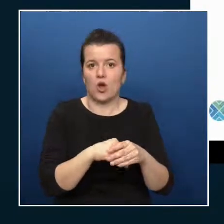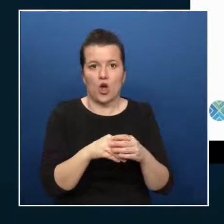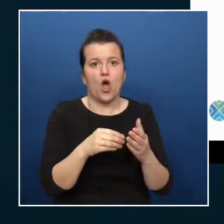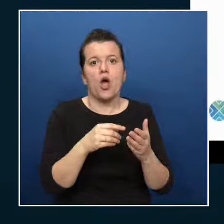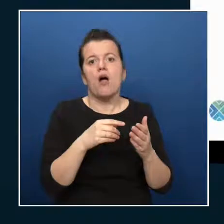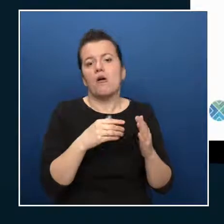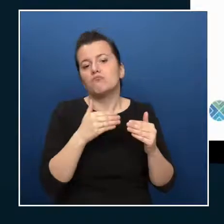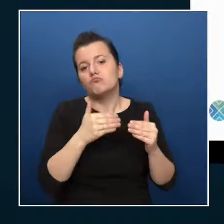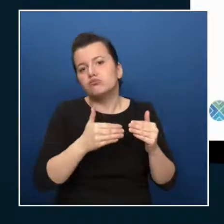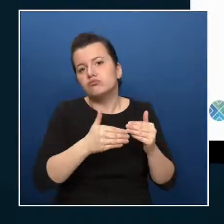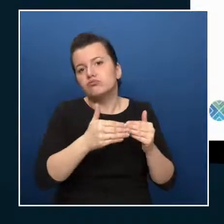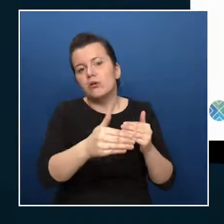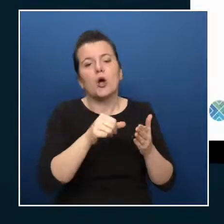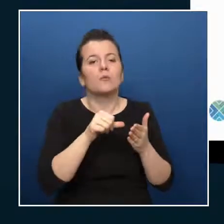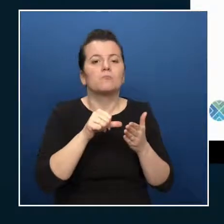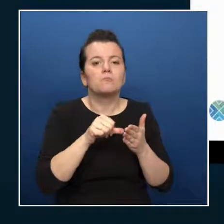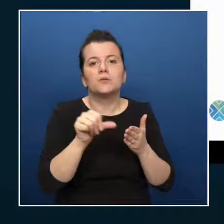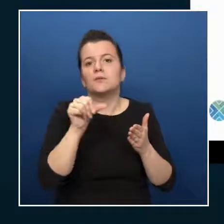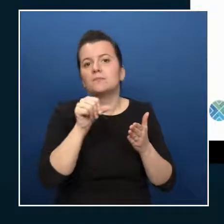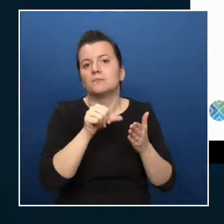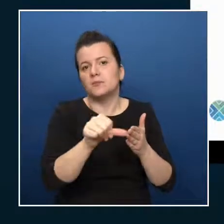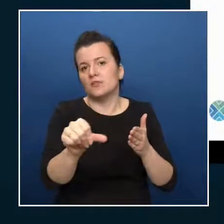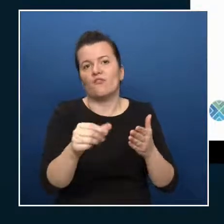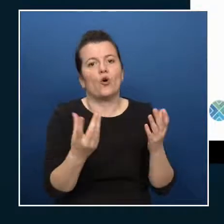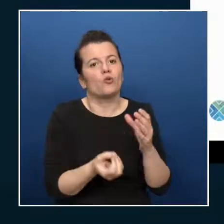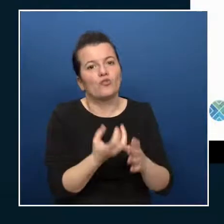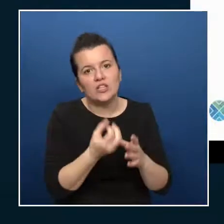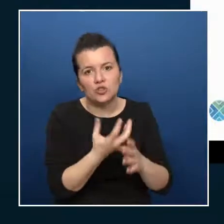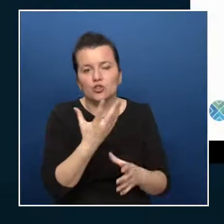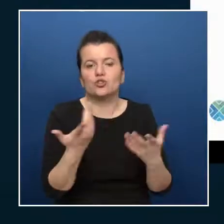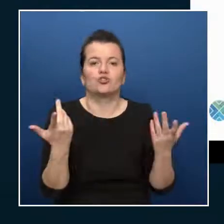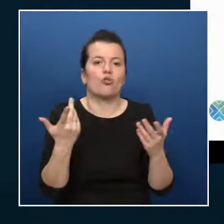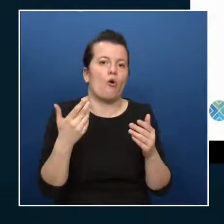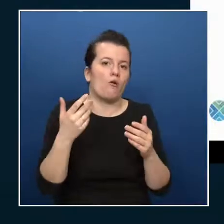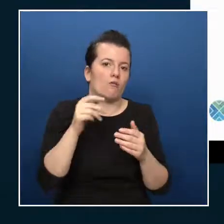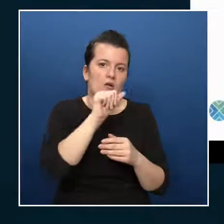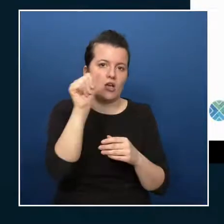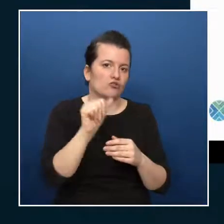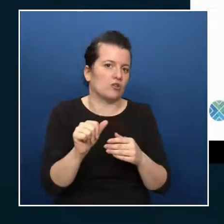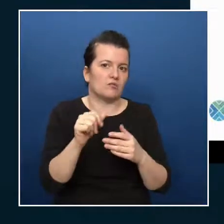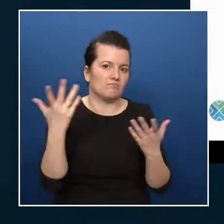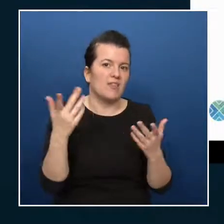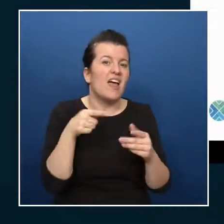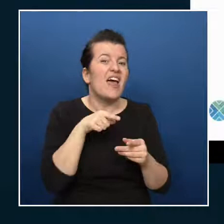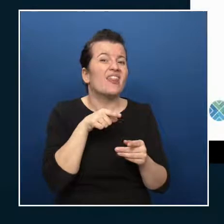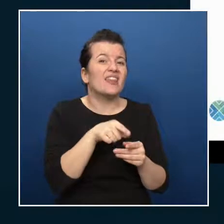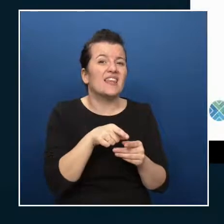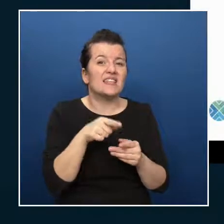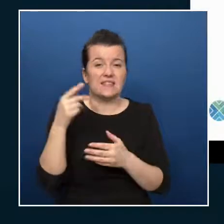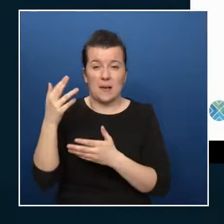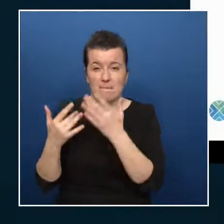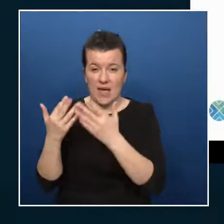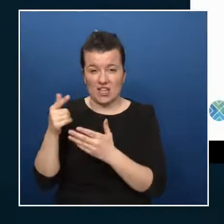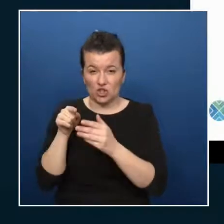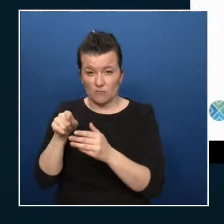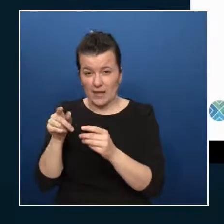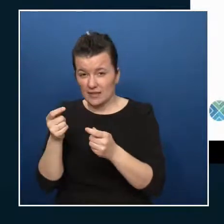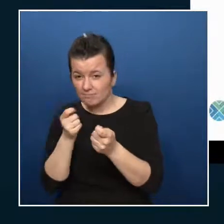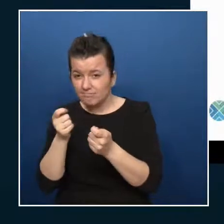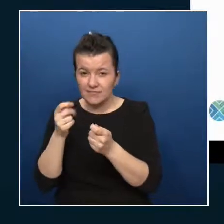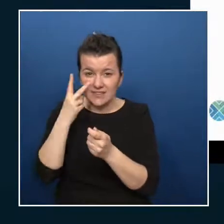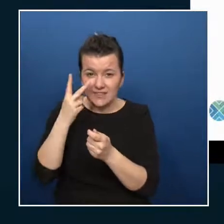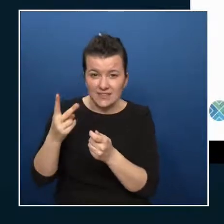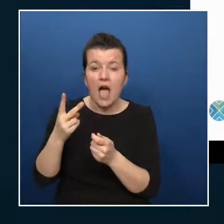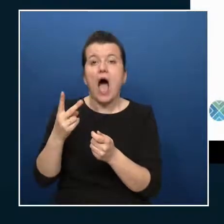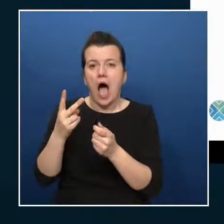optimize your resources and your Azure spending. So Azure cost management shows you where your money is